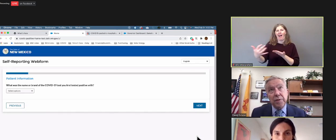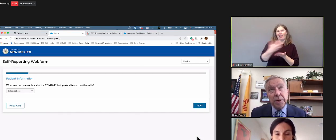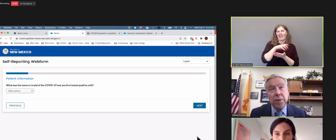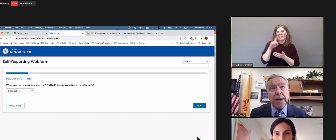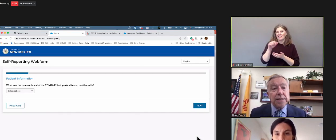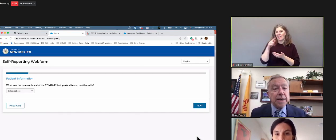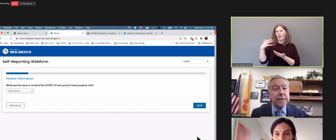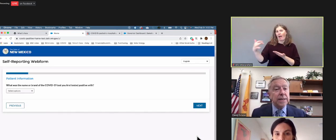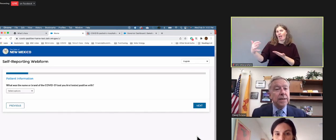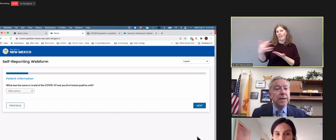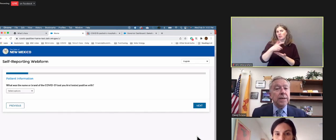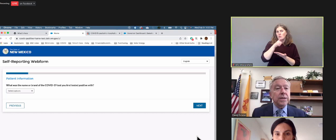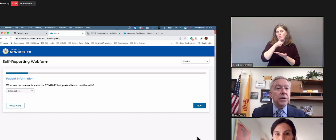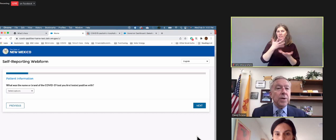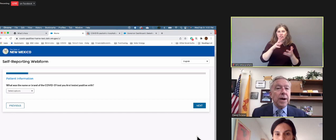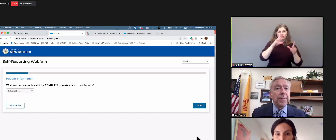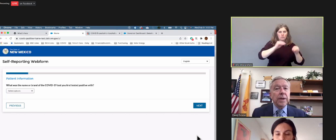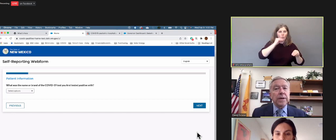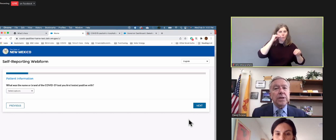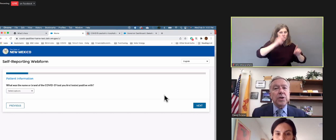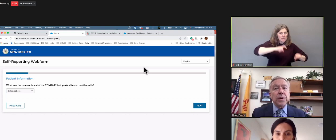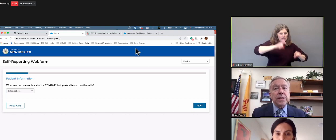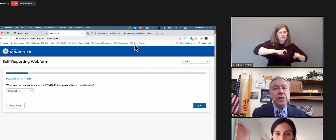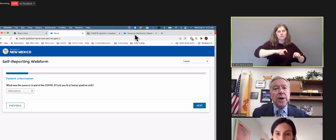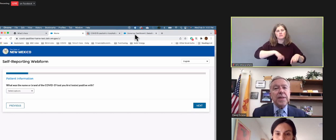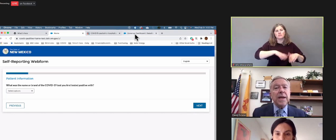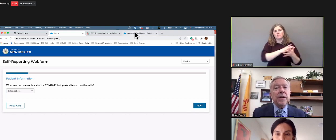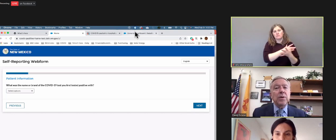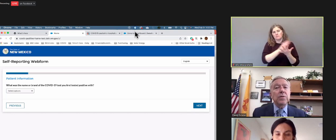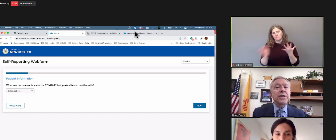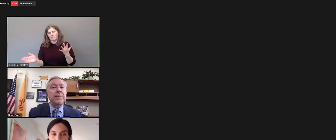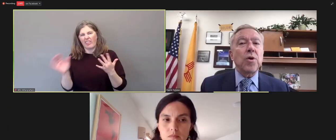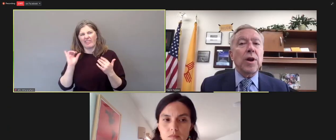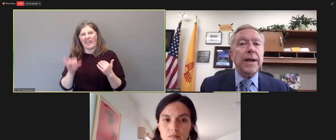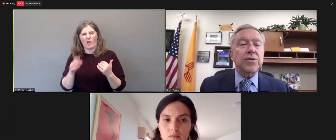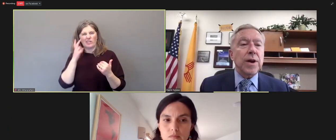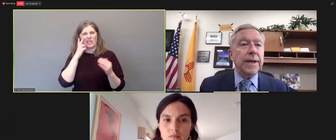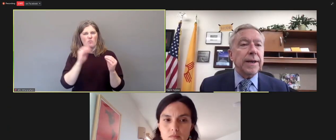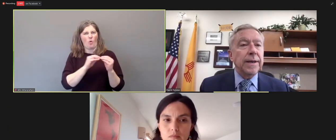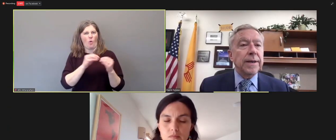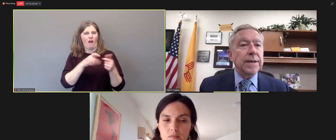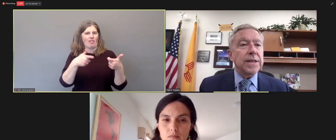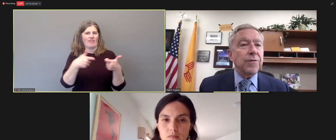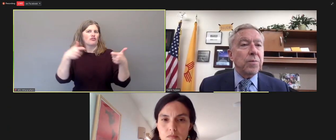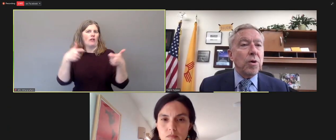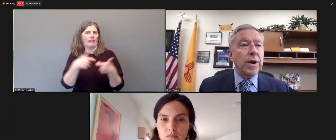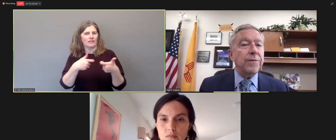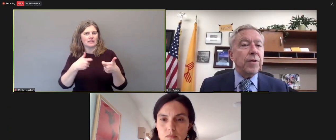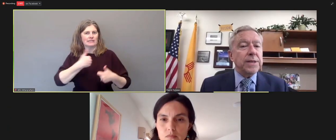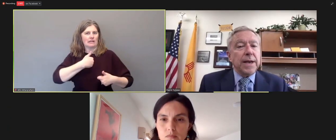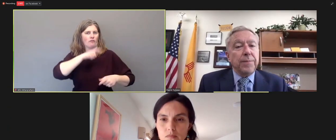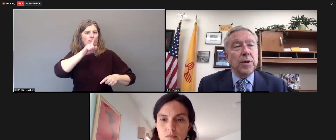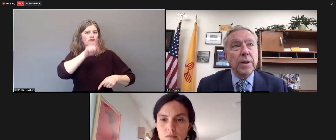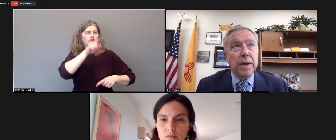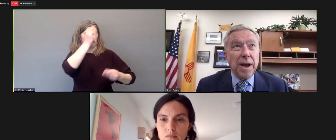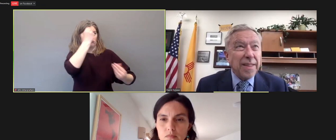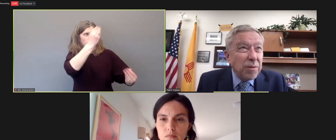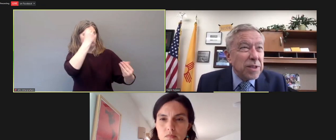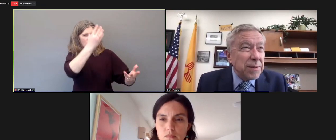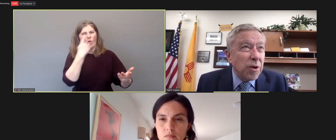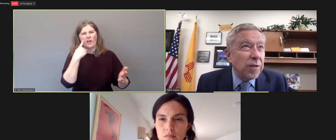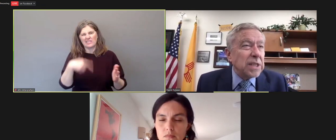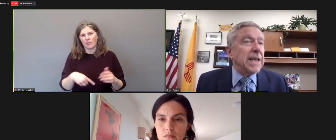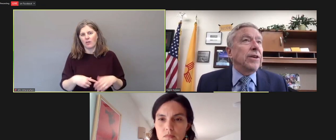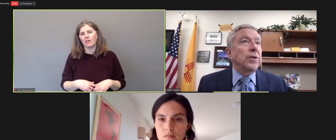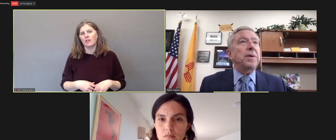from everybody who had a test to do it. So I think we'll see more electronic self-reporting, for example. I think we'll